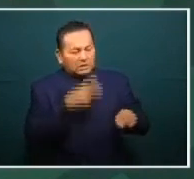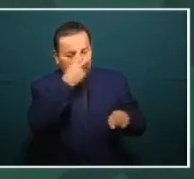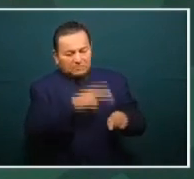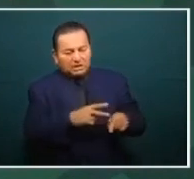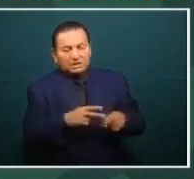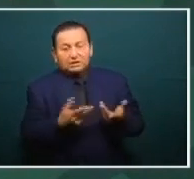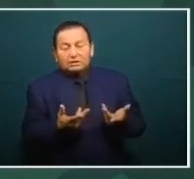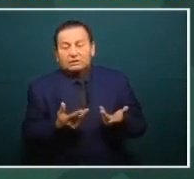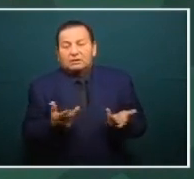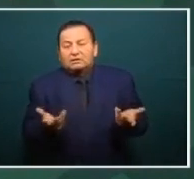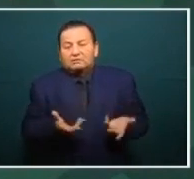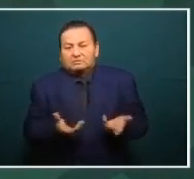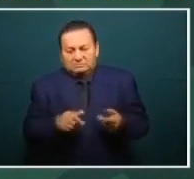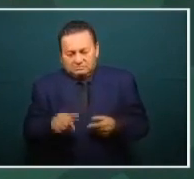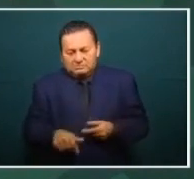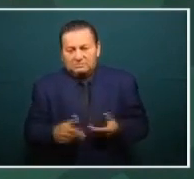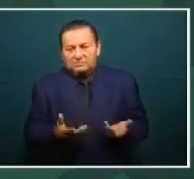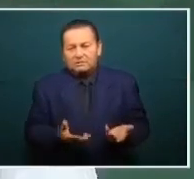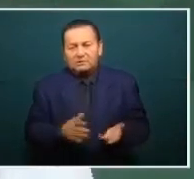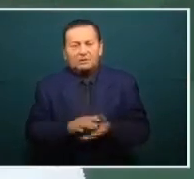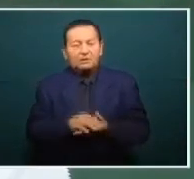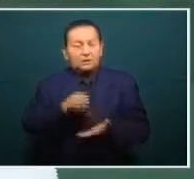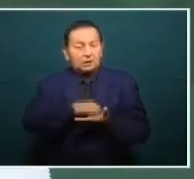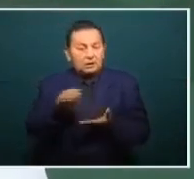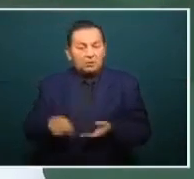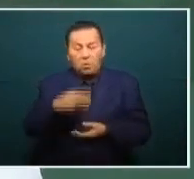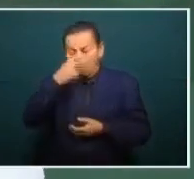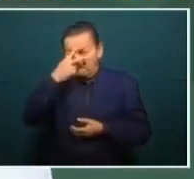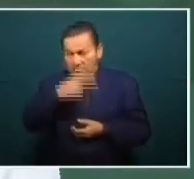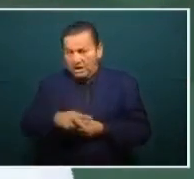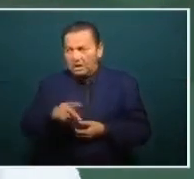are they going to have workers?